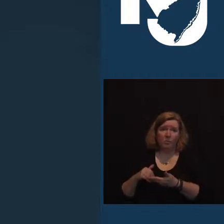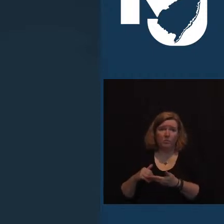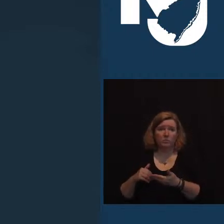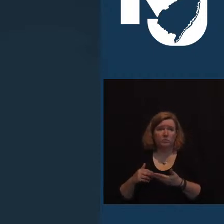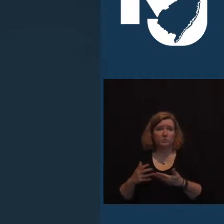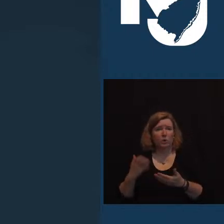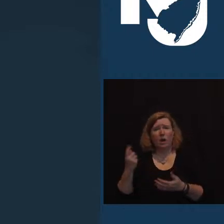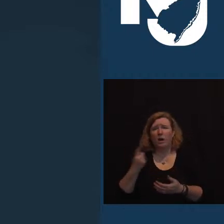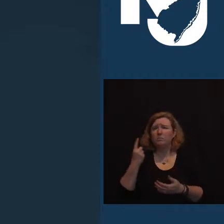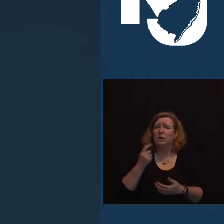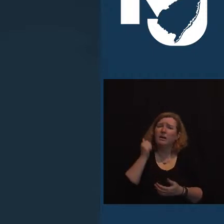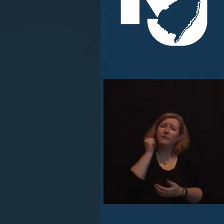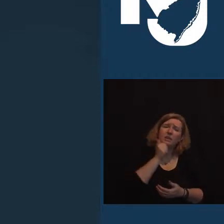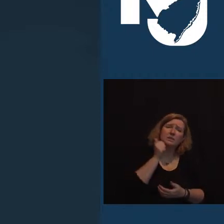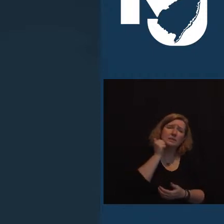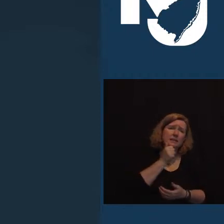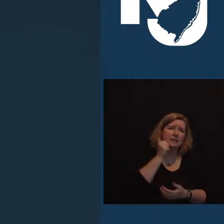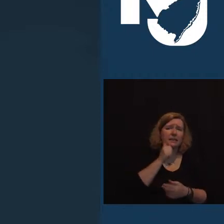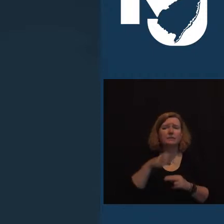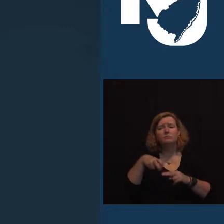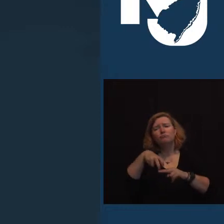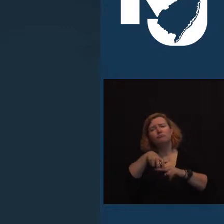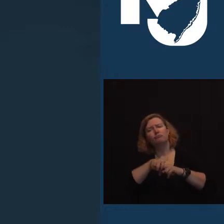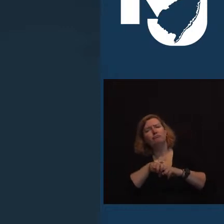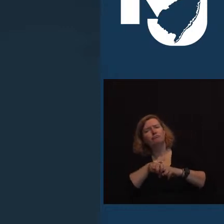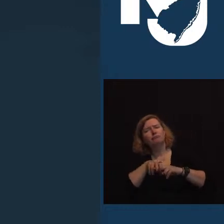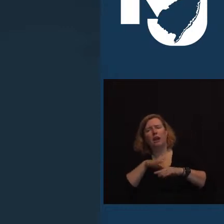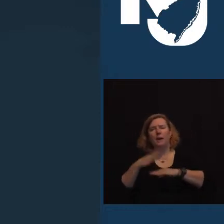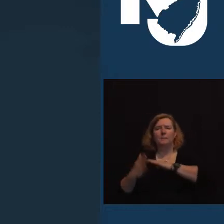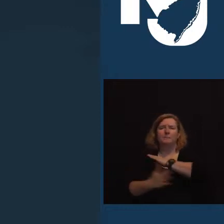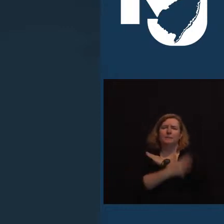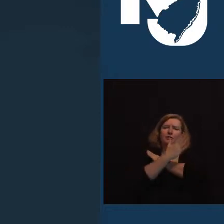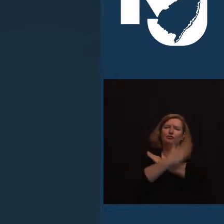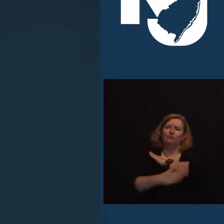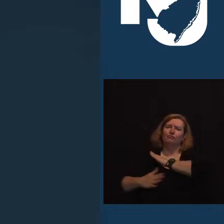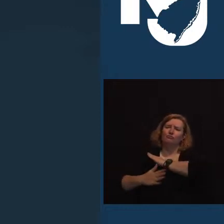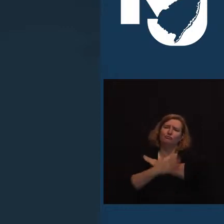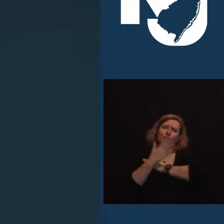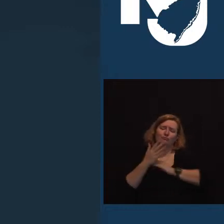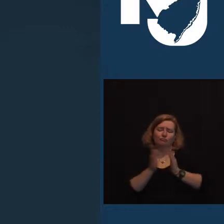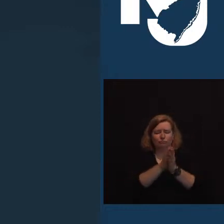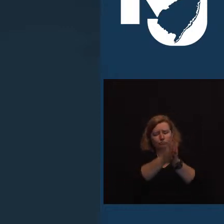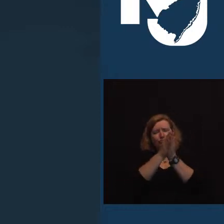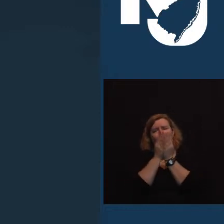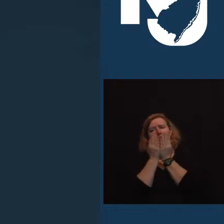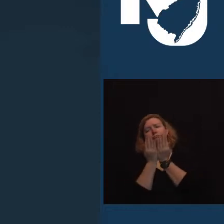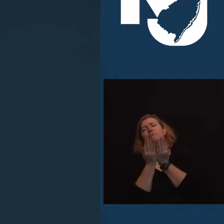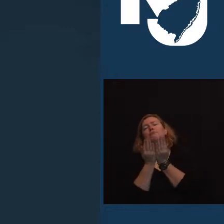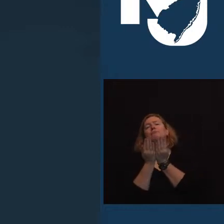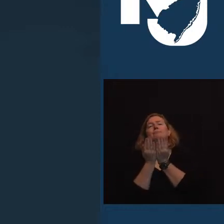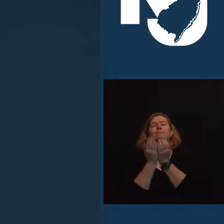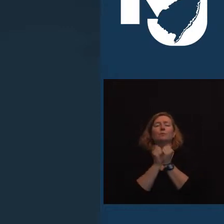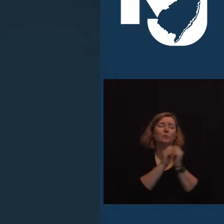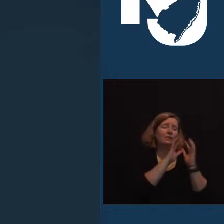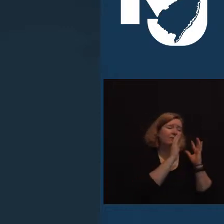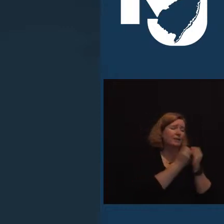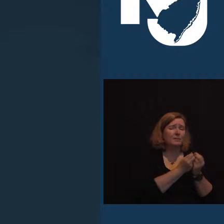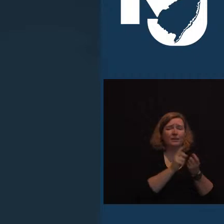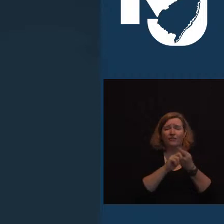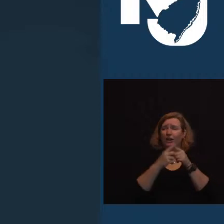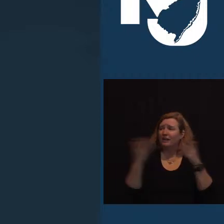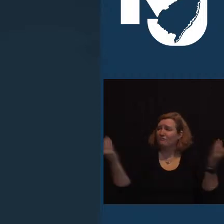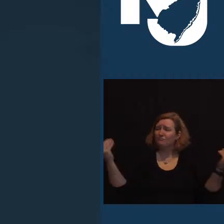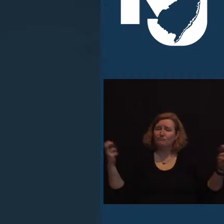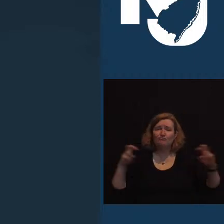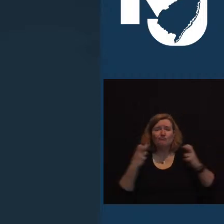day in a beach chair at the Jersey Shore, a book in hand, and family and friends by her side. And if she